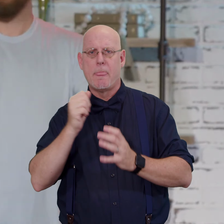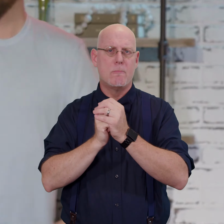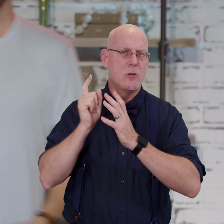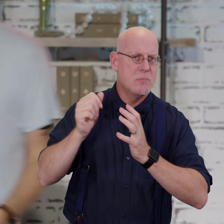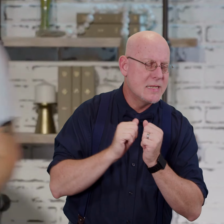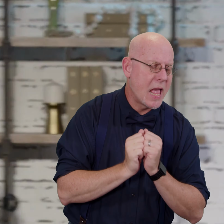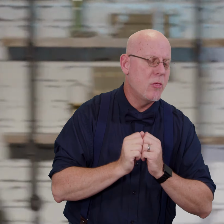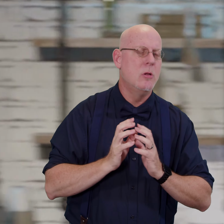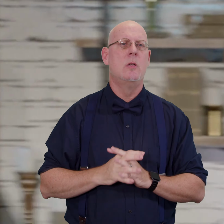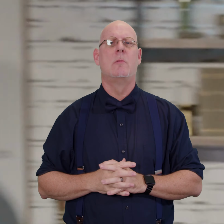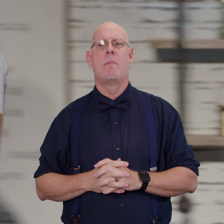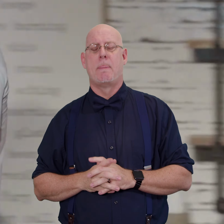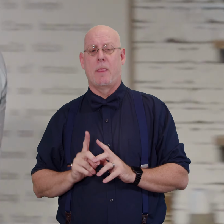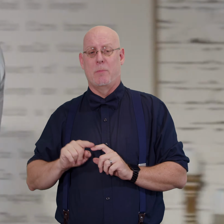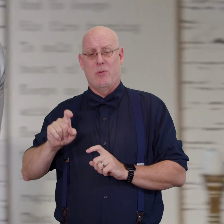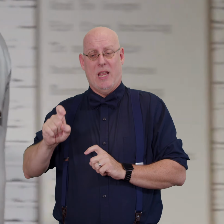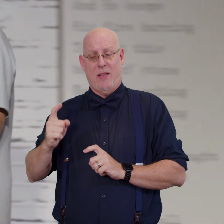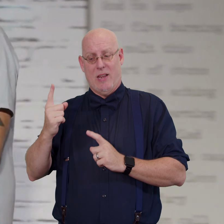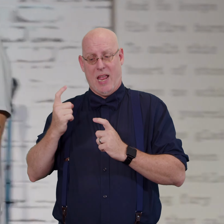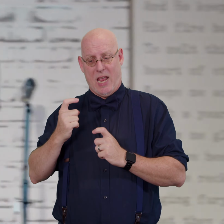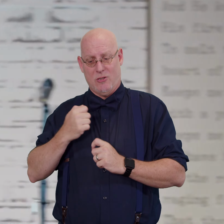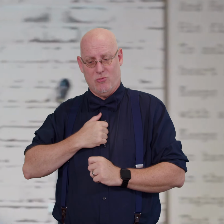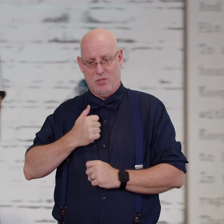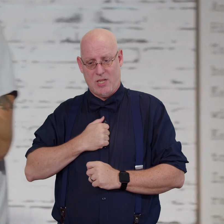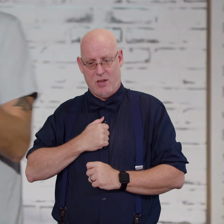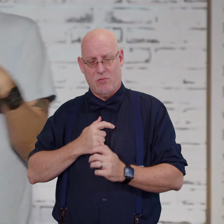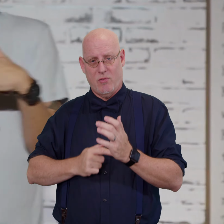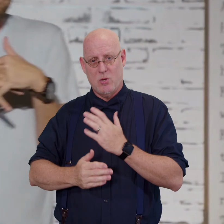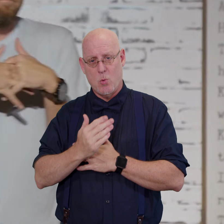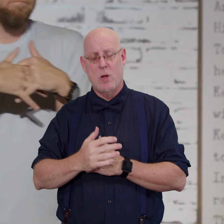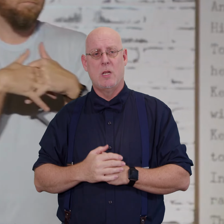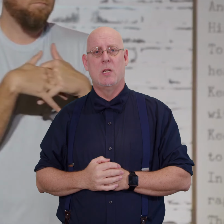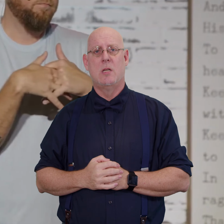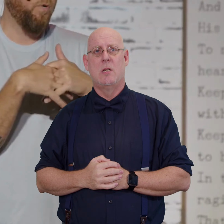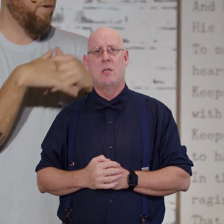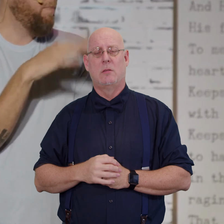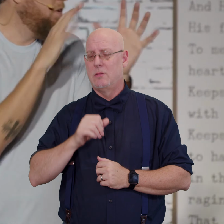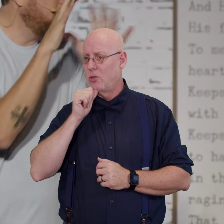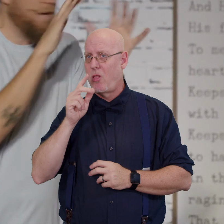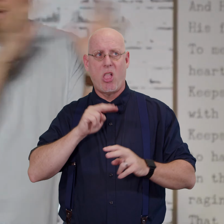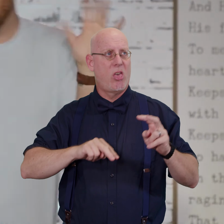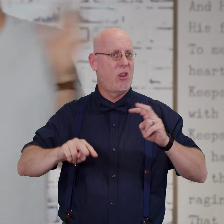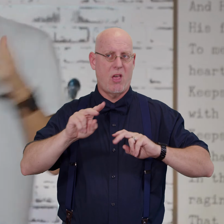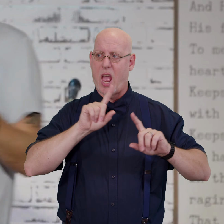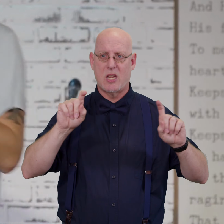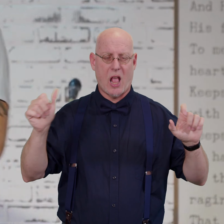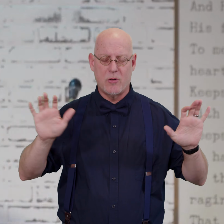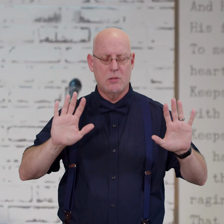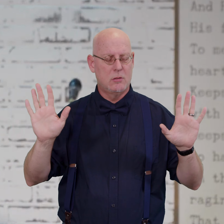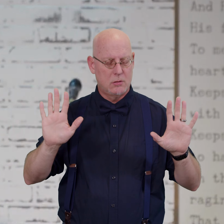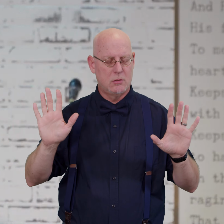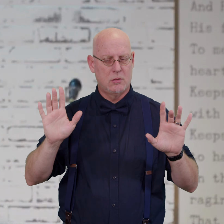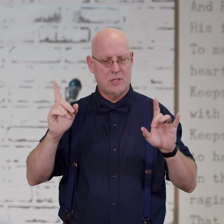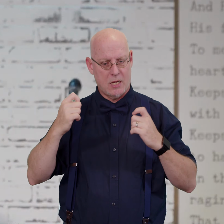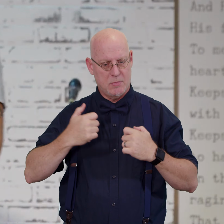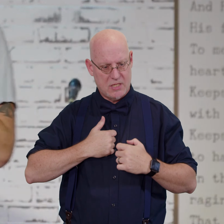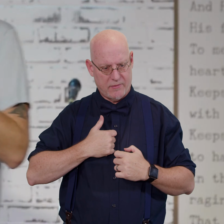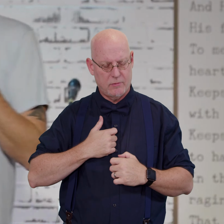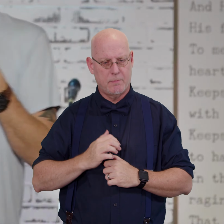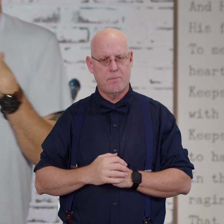worship him together. But we have to ask ourselves this morning. We don't need to be looking around asking anybody else, hey, this is for